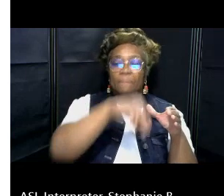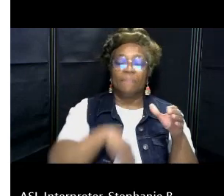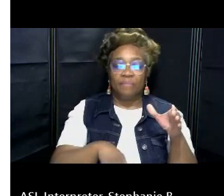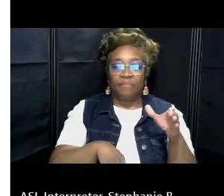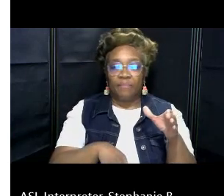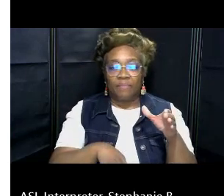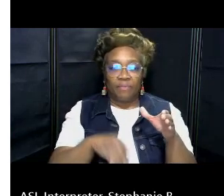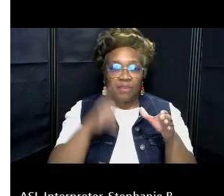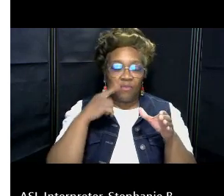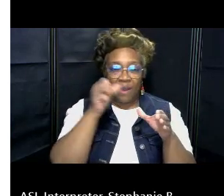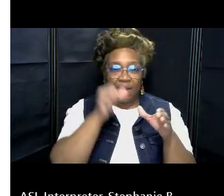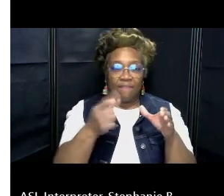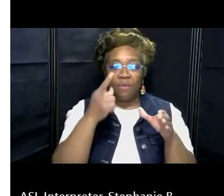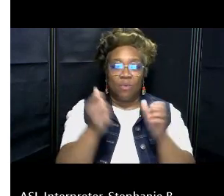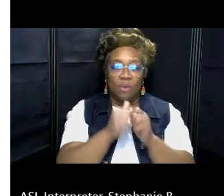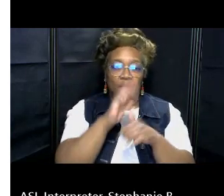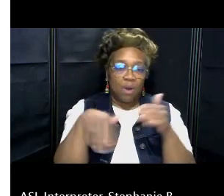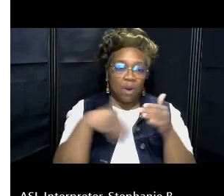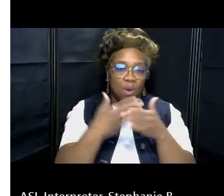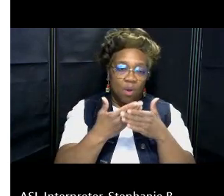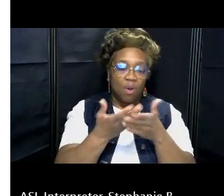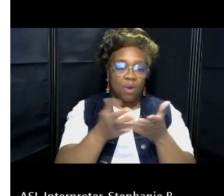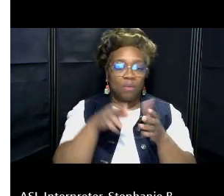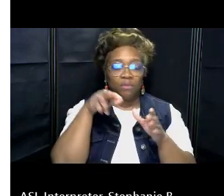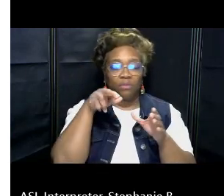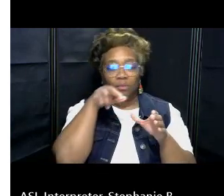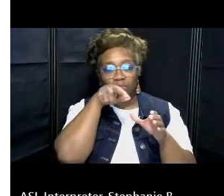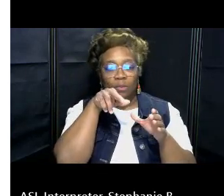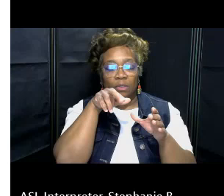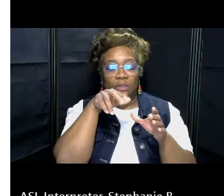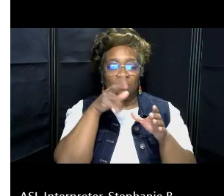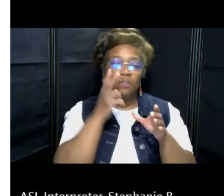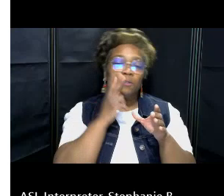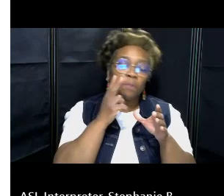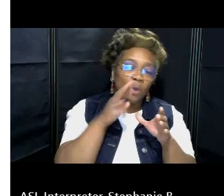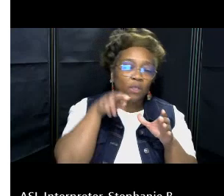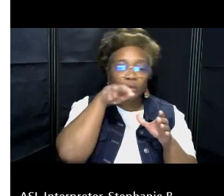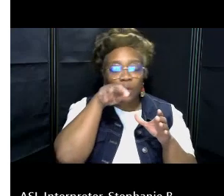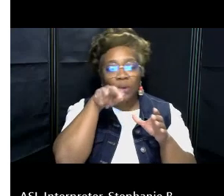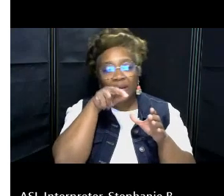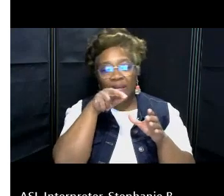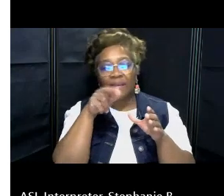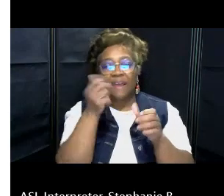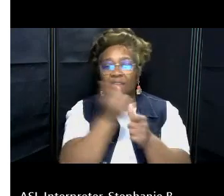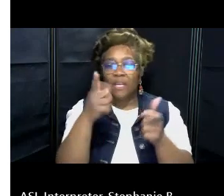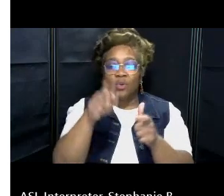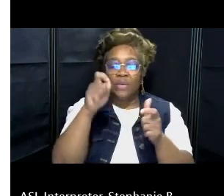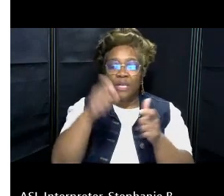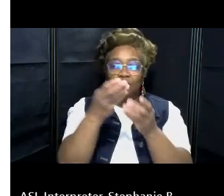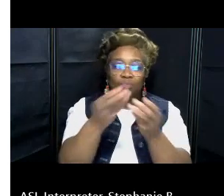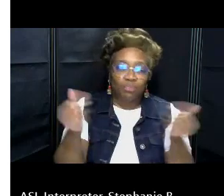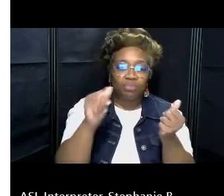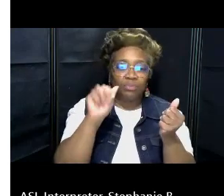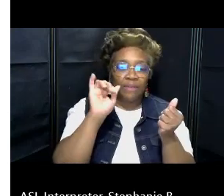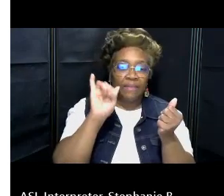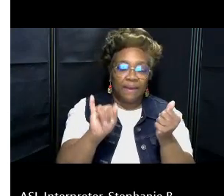any and everybody with all their smoking utensils. They can actually have there to extinguish if necessary.